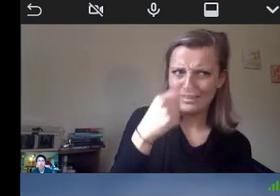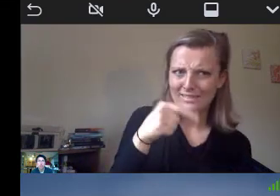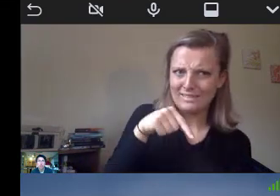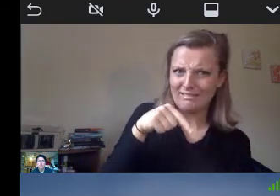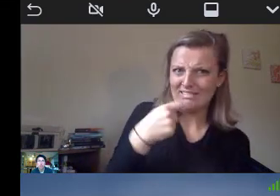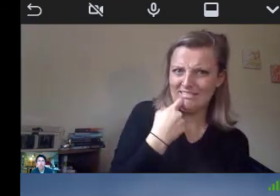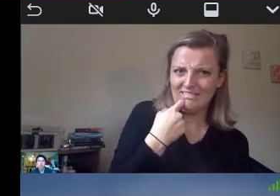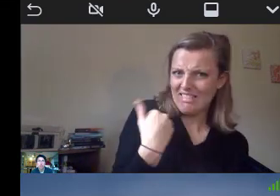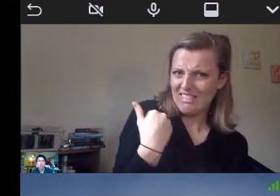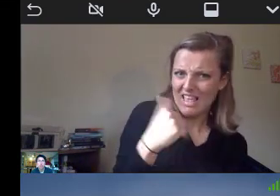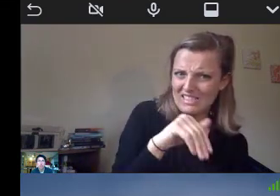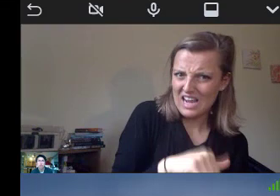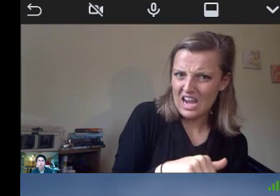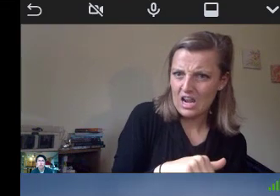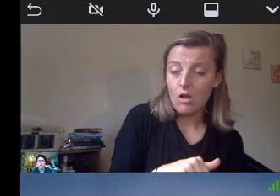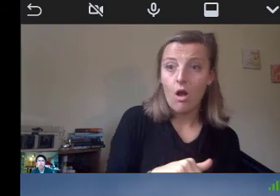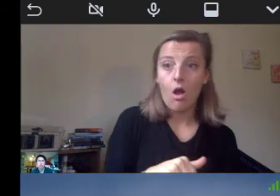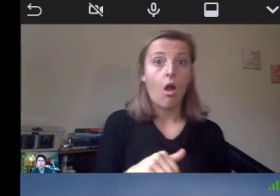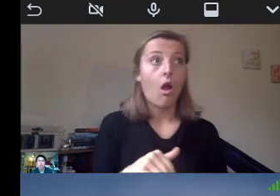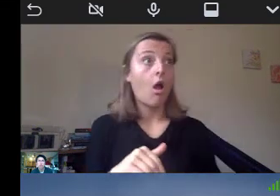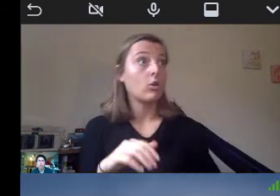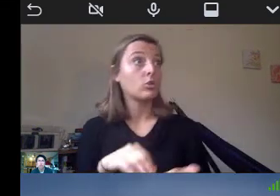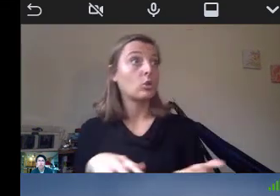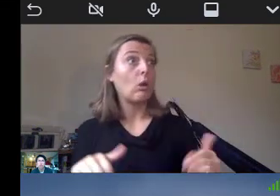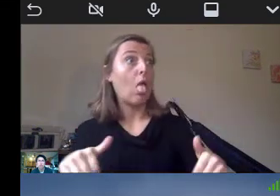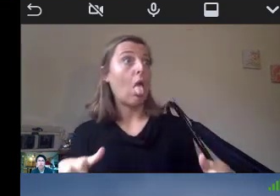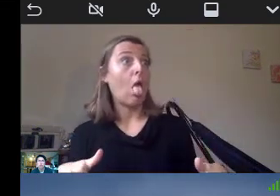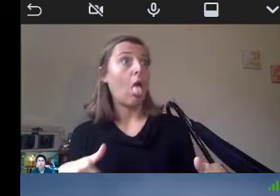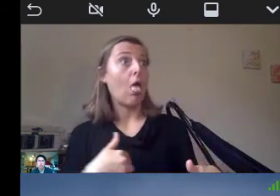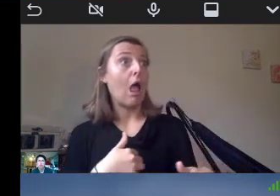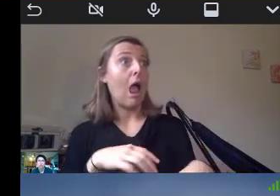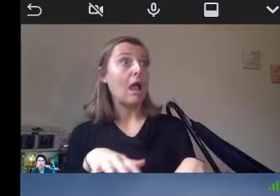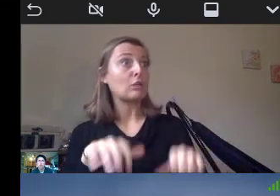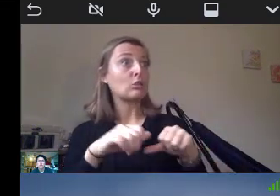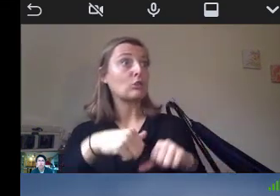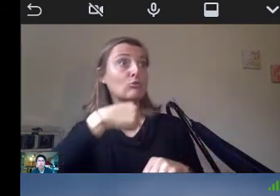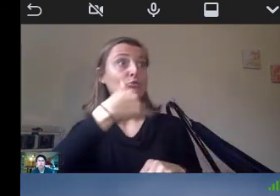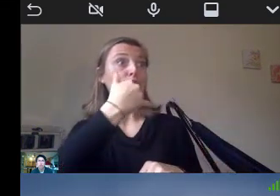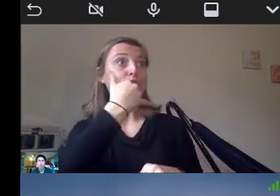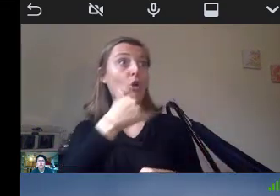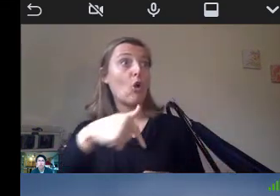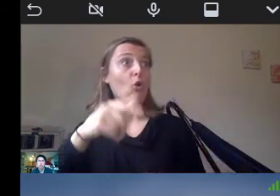Oh, then I did the wrong quiz last night. All right.